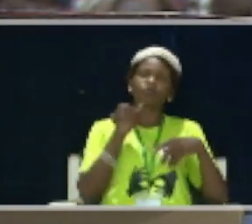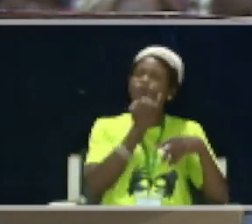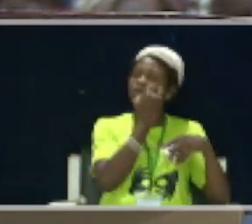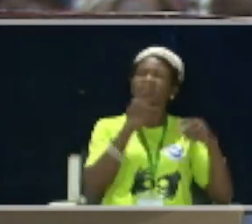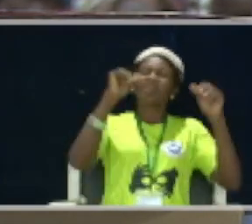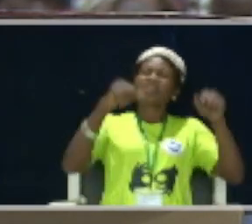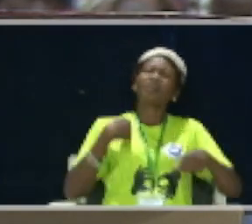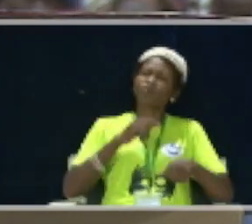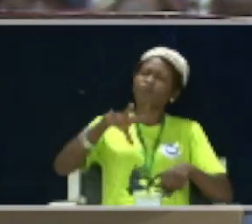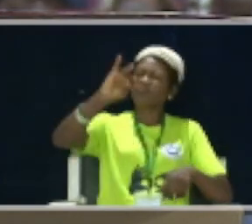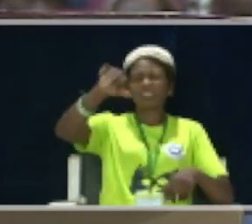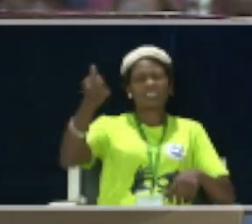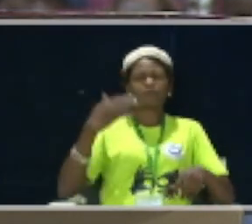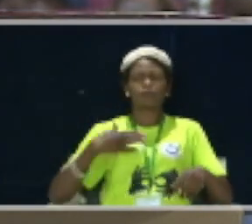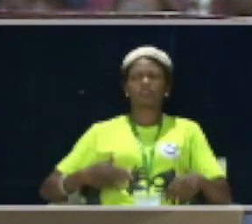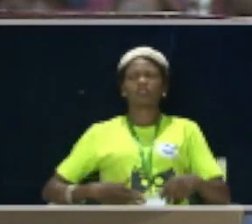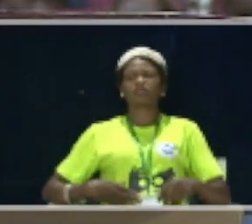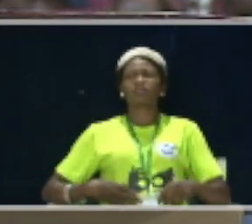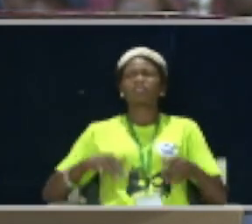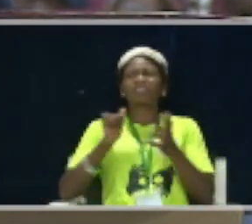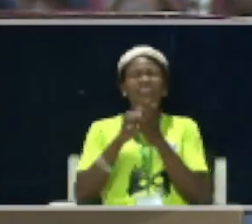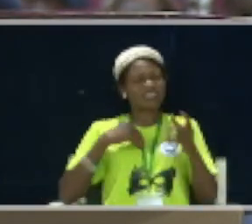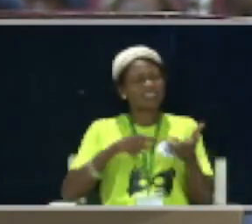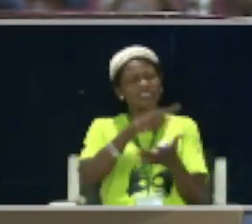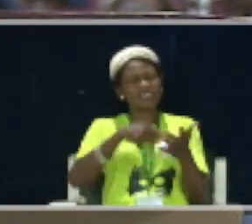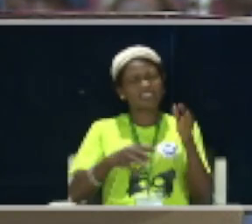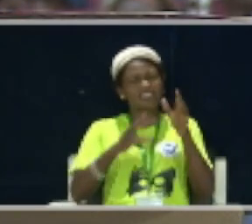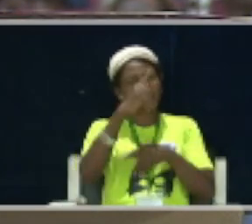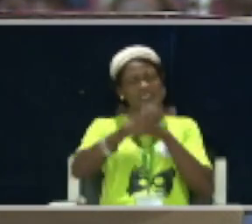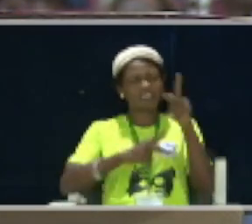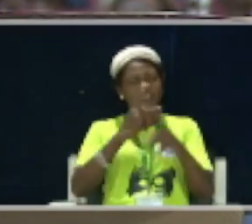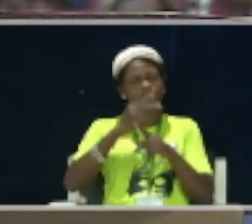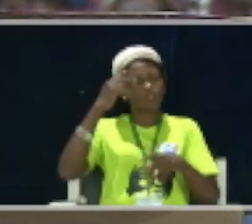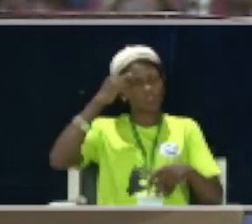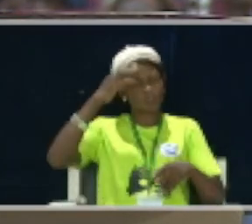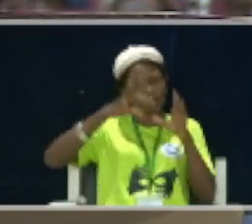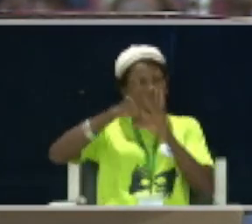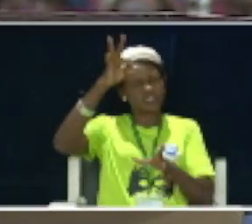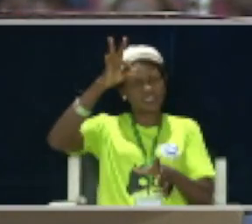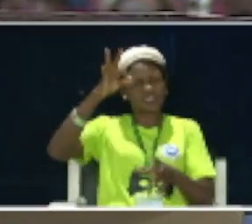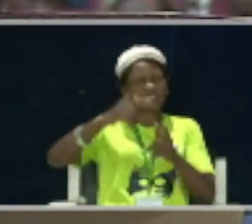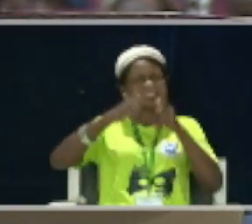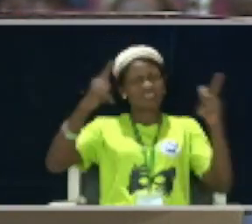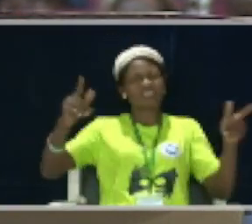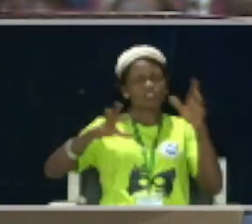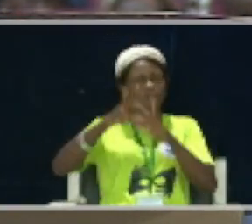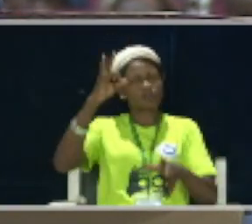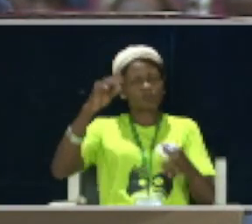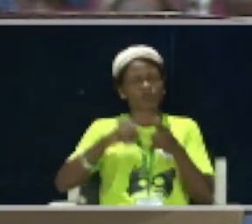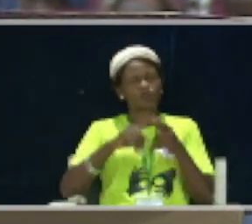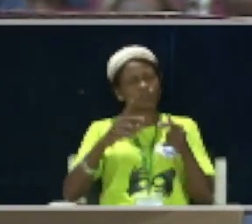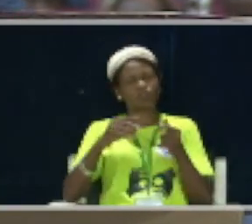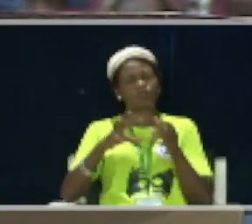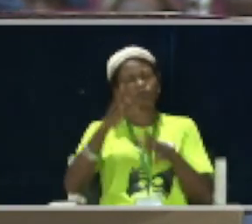can we find anybody that has this kind of spirit superior to the of the gods and